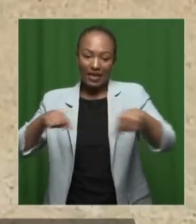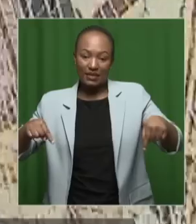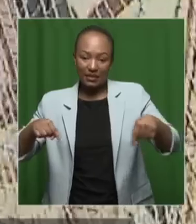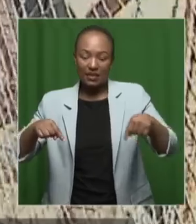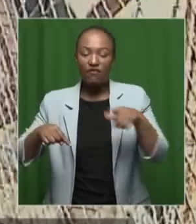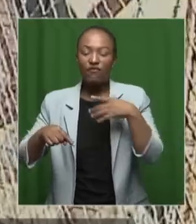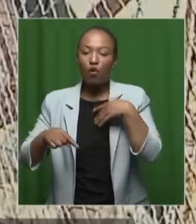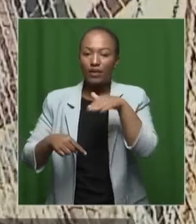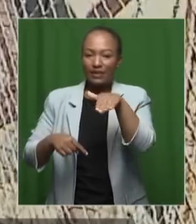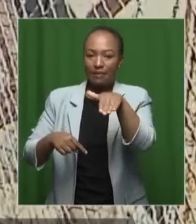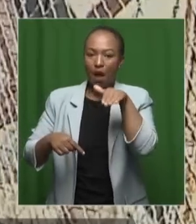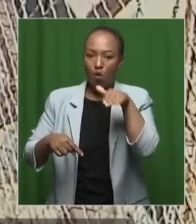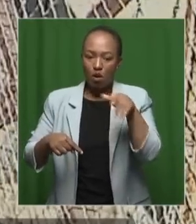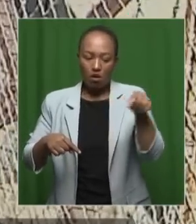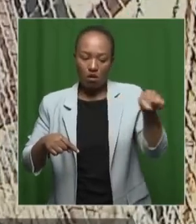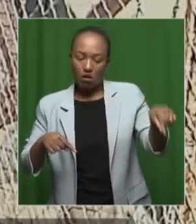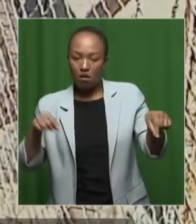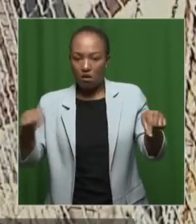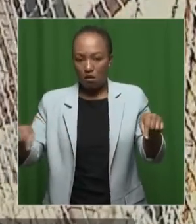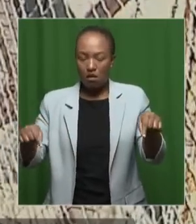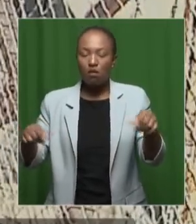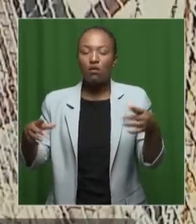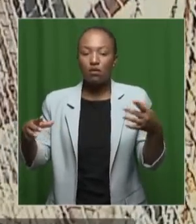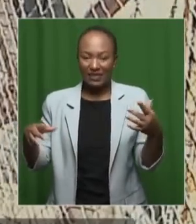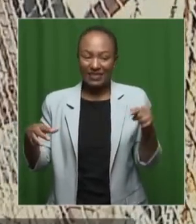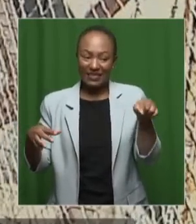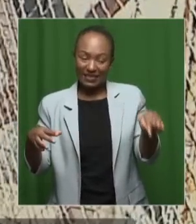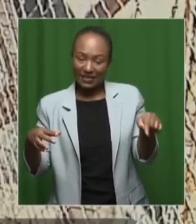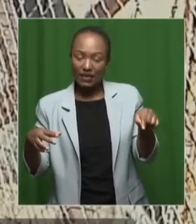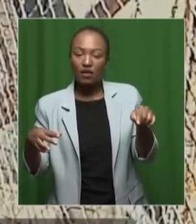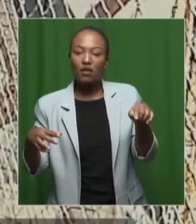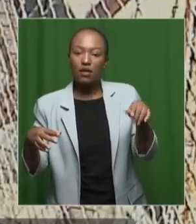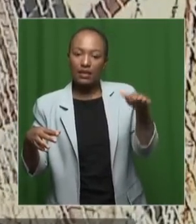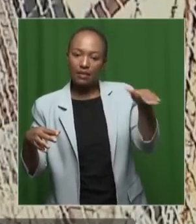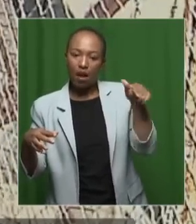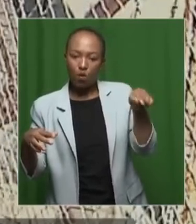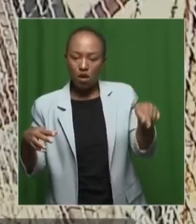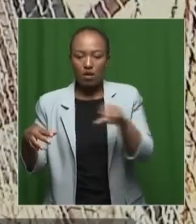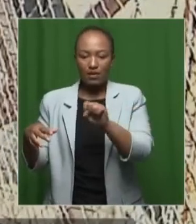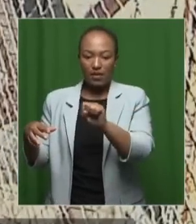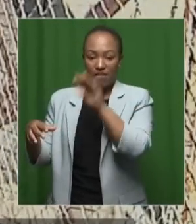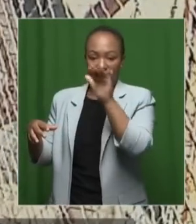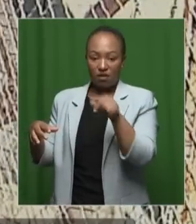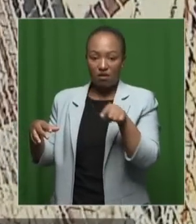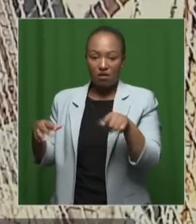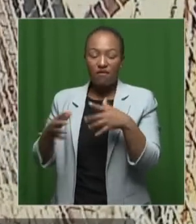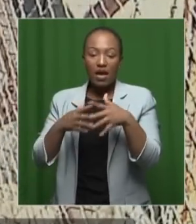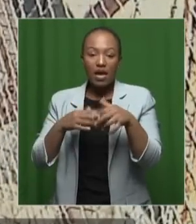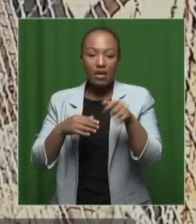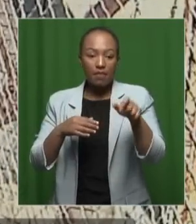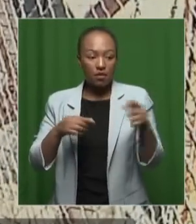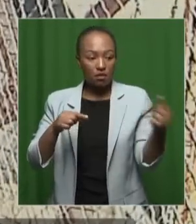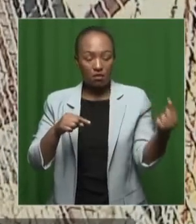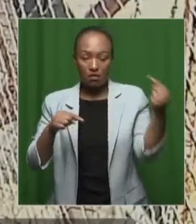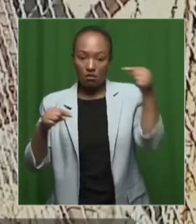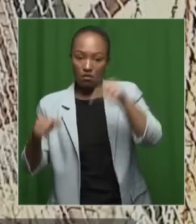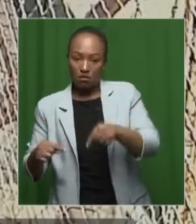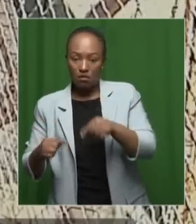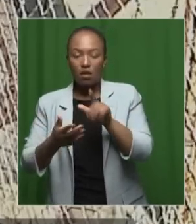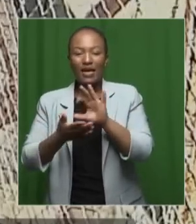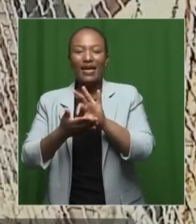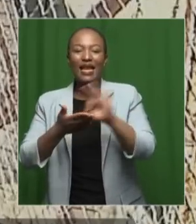for Zimbabwe. So make sure everyone in South Africa would clean, meaning